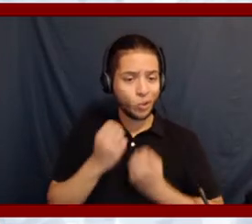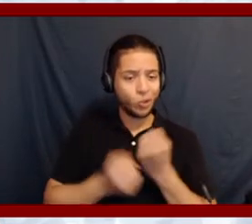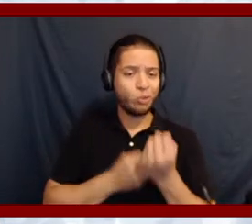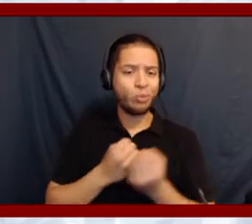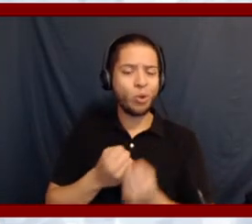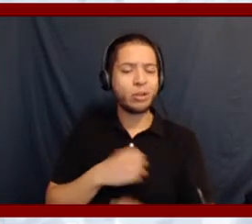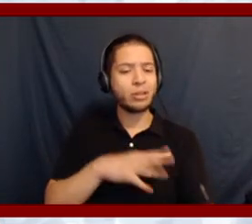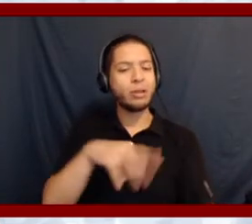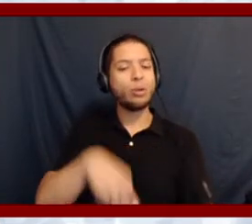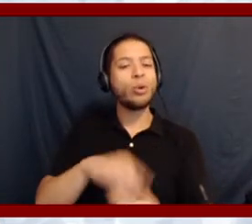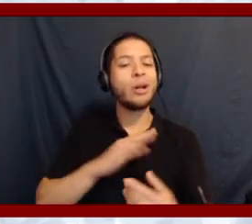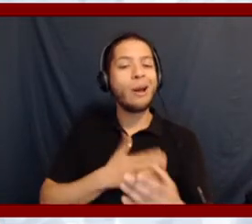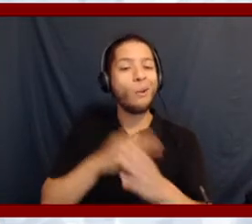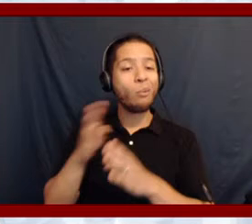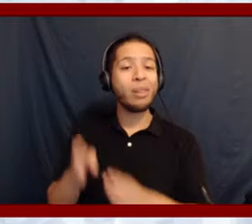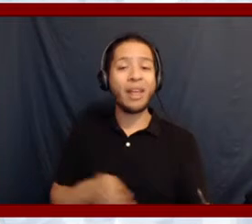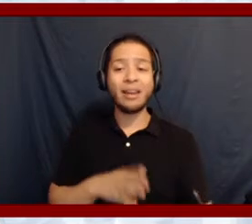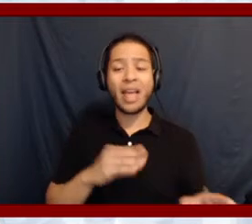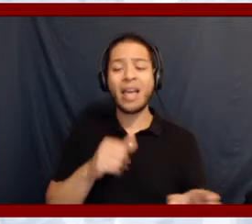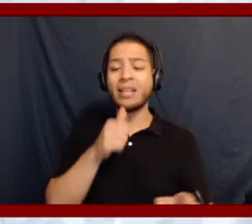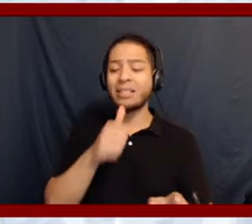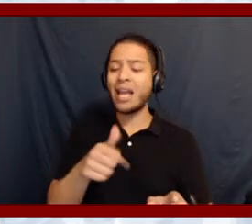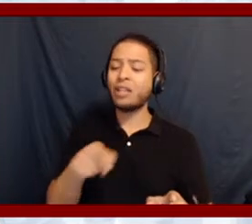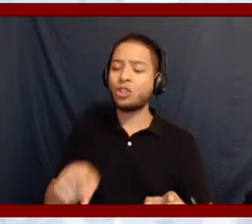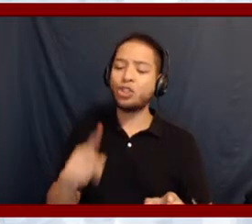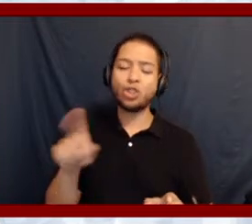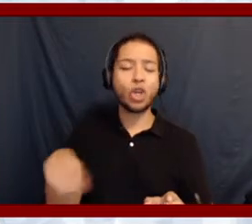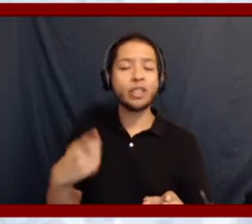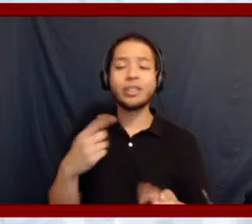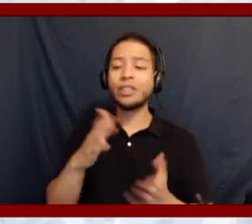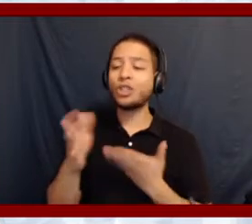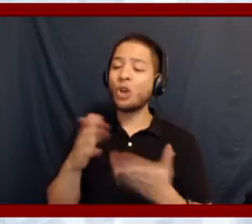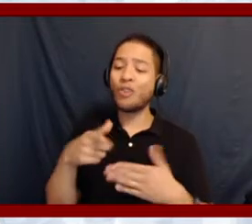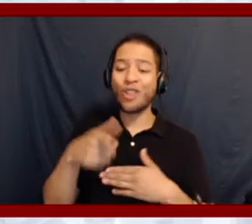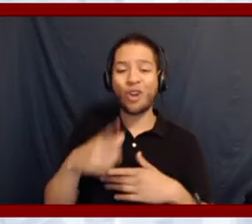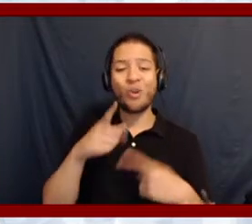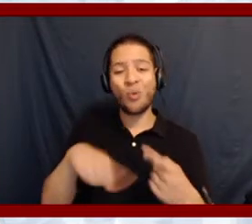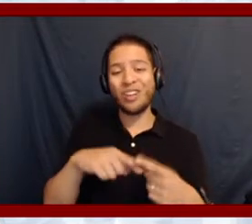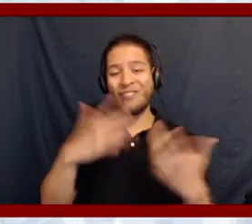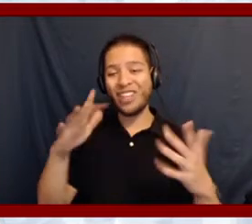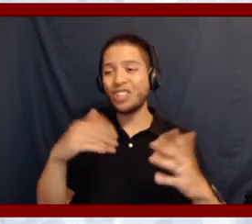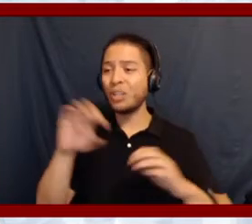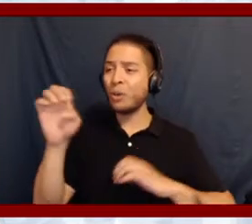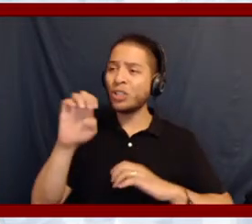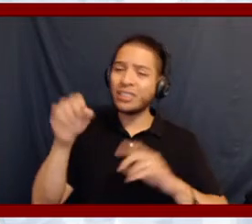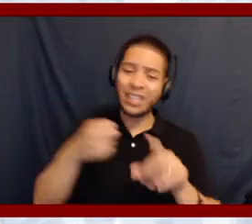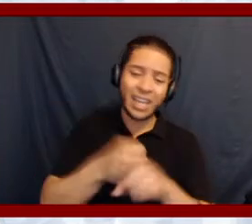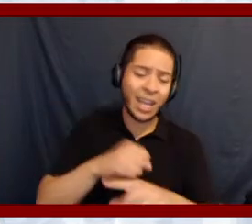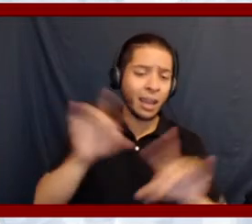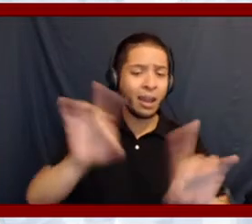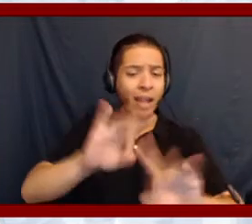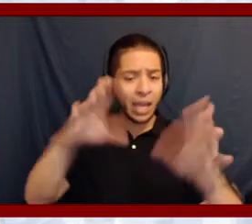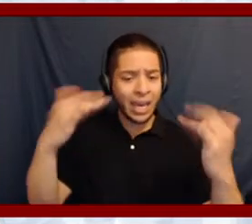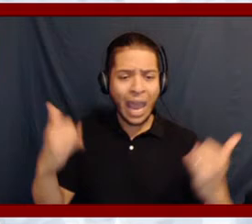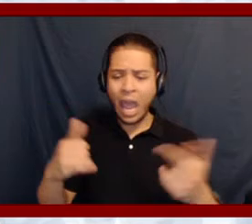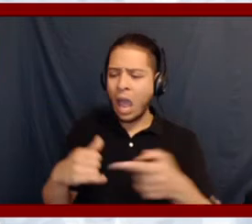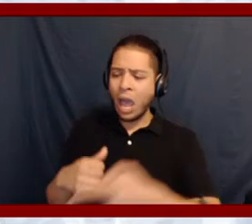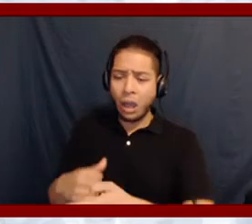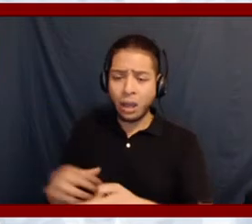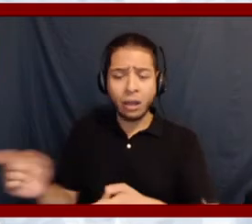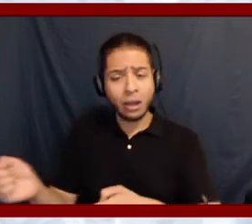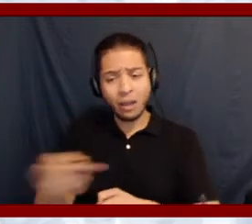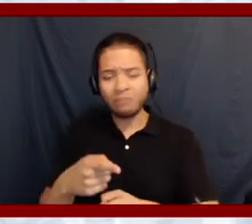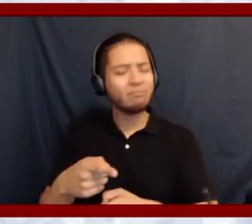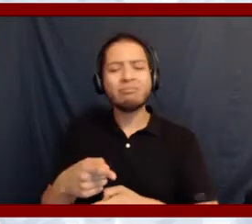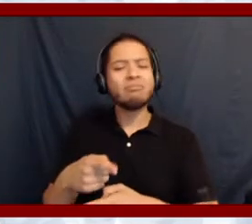it's more than just an ancillary service when students are in desperate need. So to that, you know, there are efforts